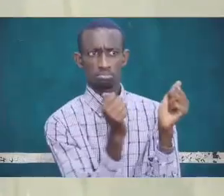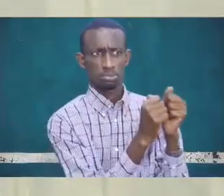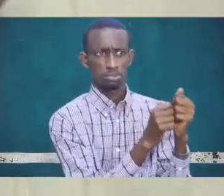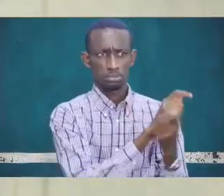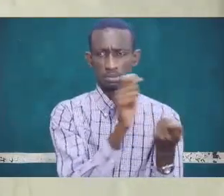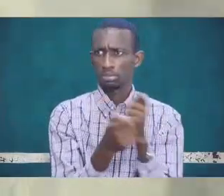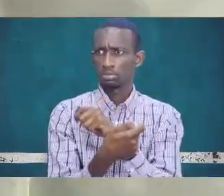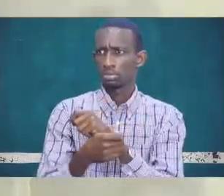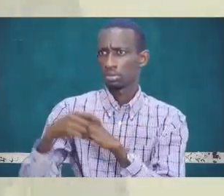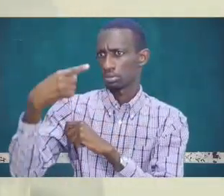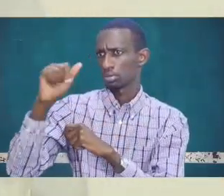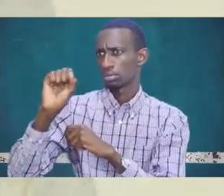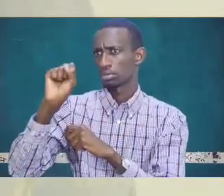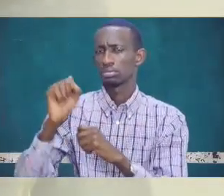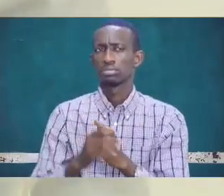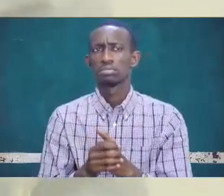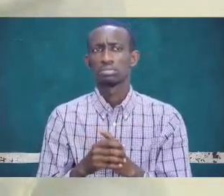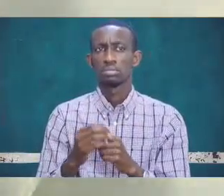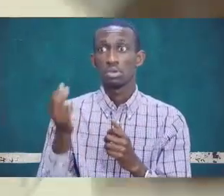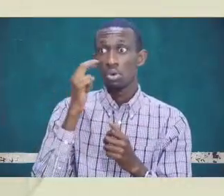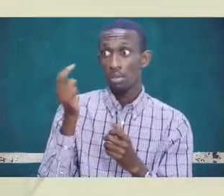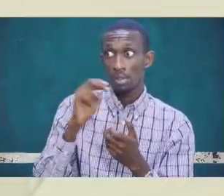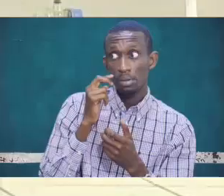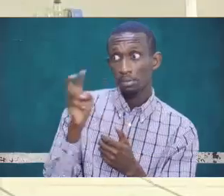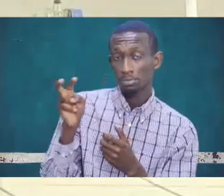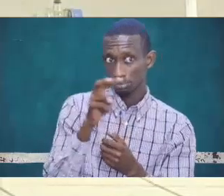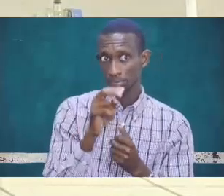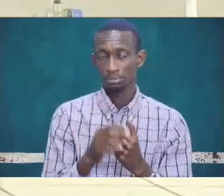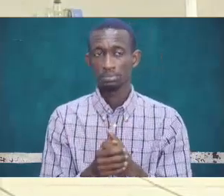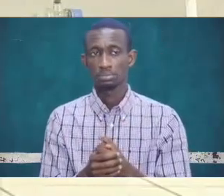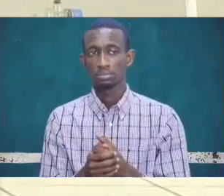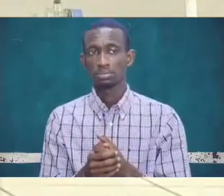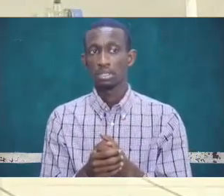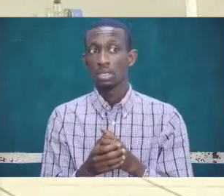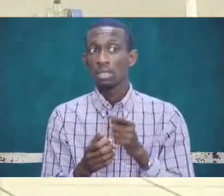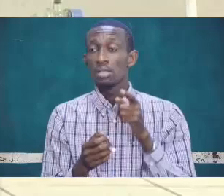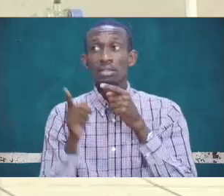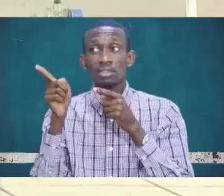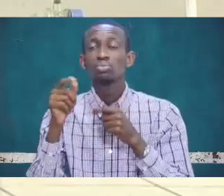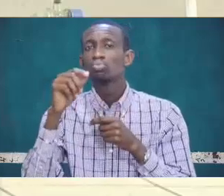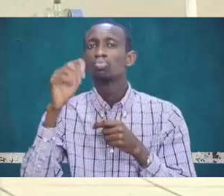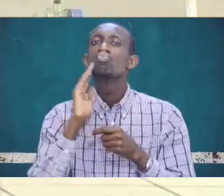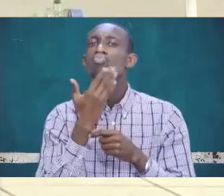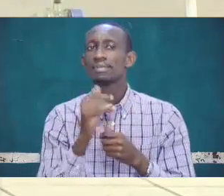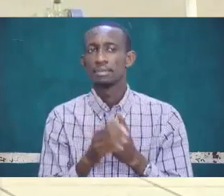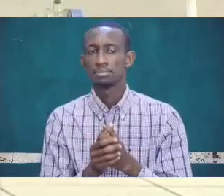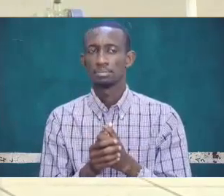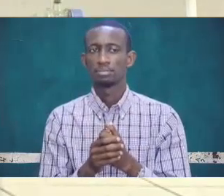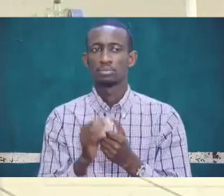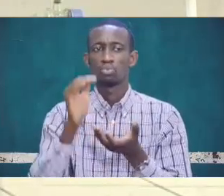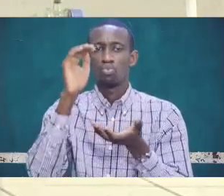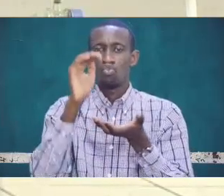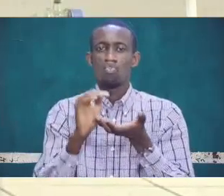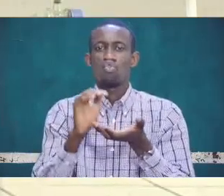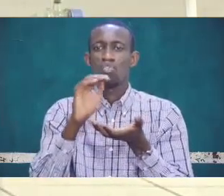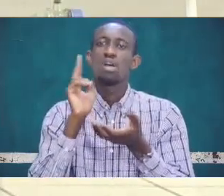directly. And when you come back to this one, this is the water that has gone down. This method, how can